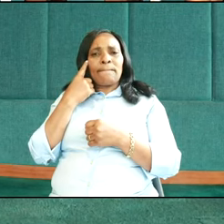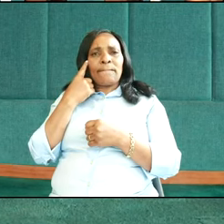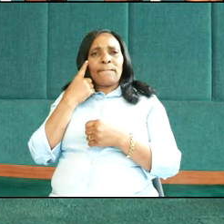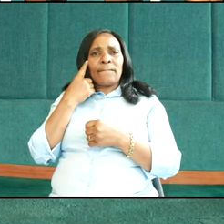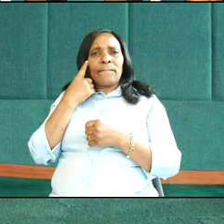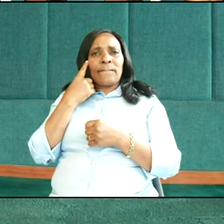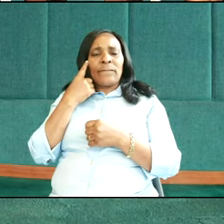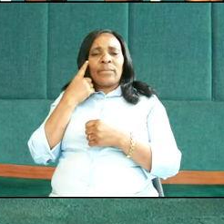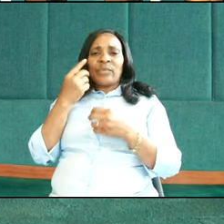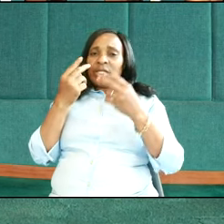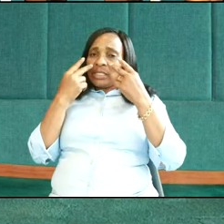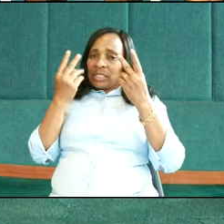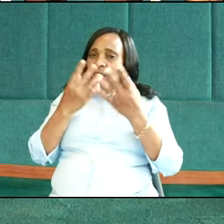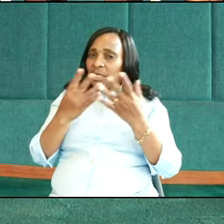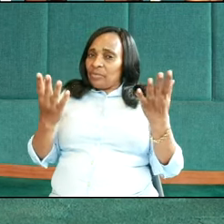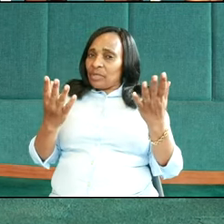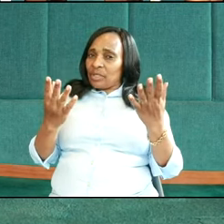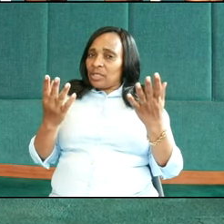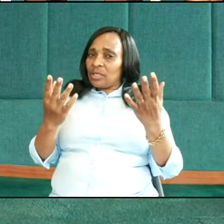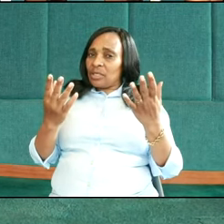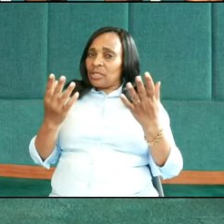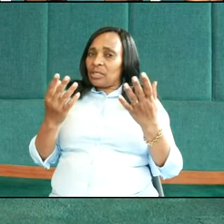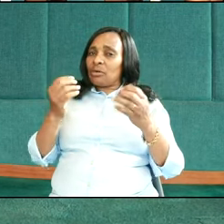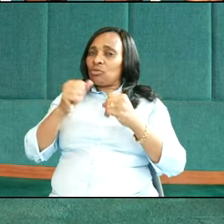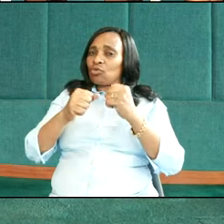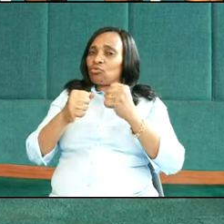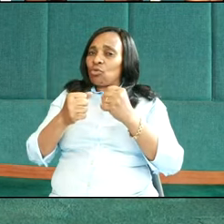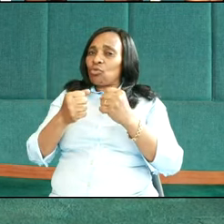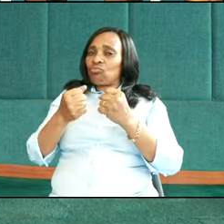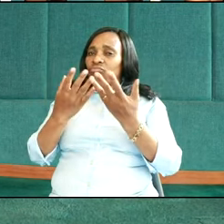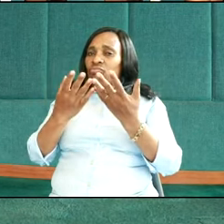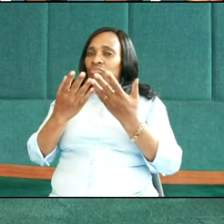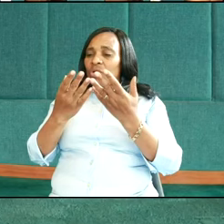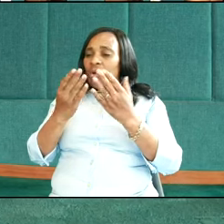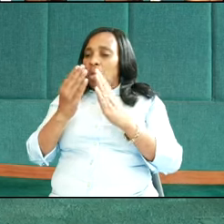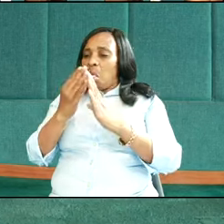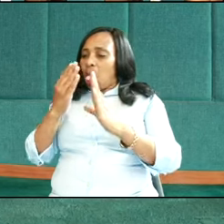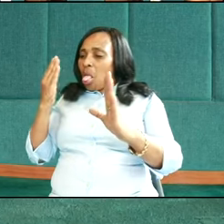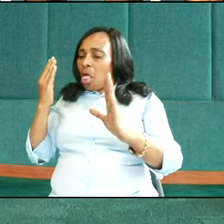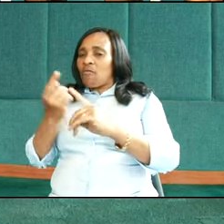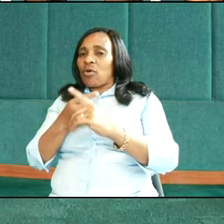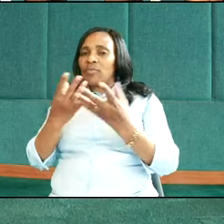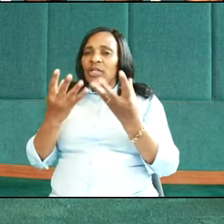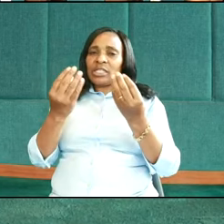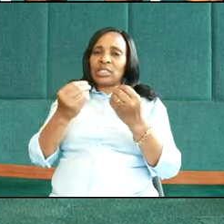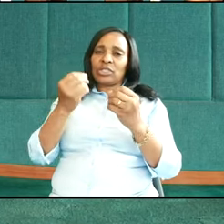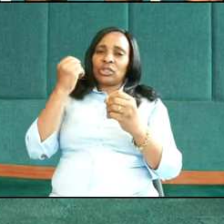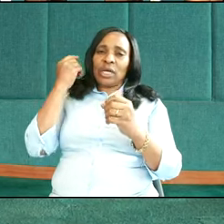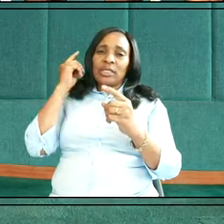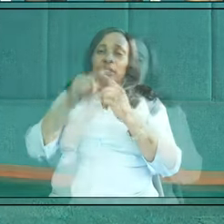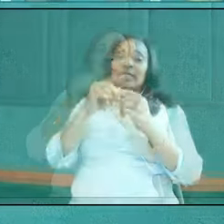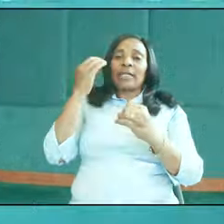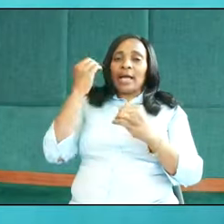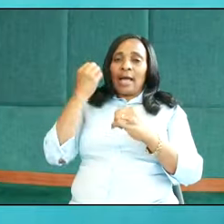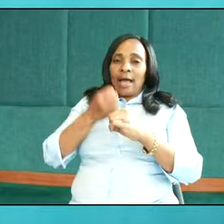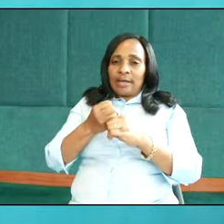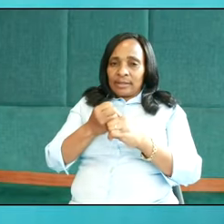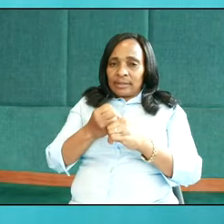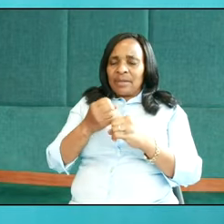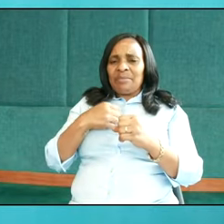I'm seeing something here saying we're supposed to rank from the easiest to the hardest. I would say the hardest